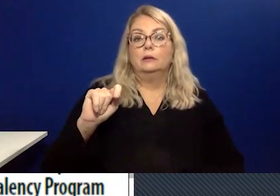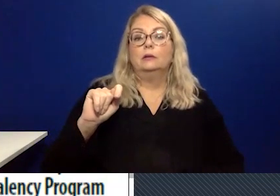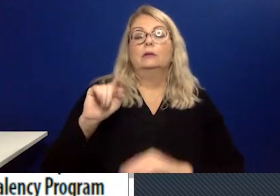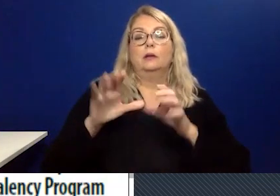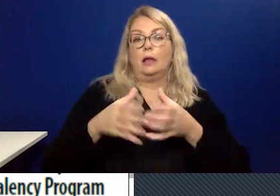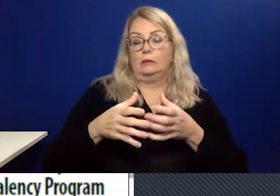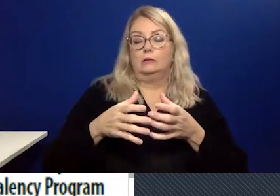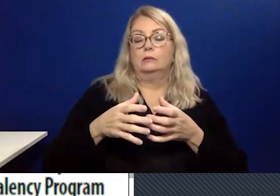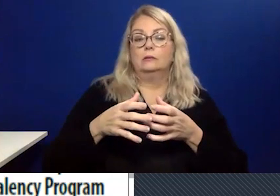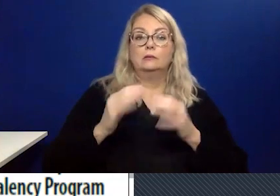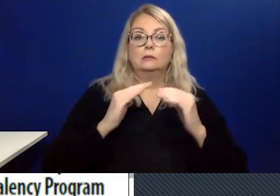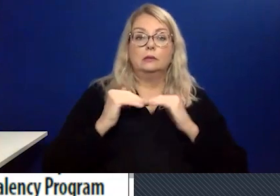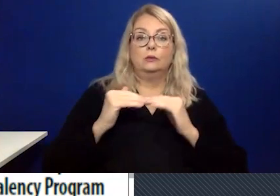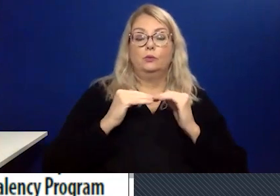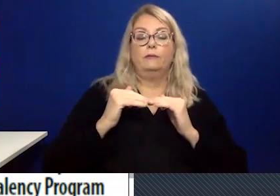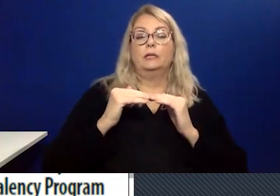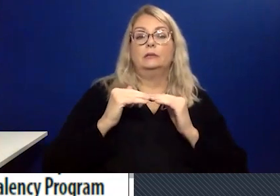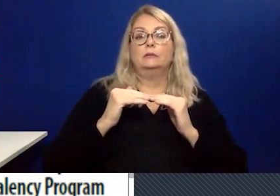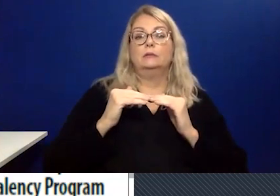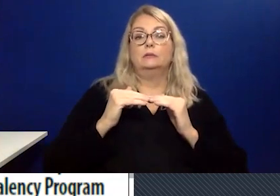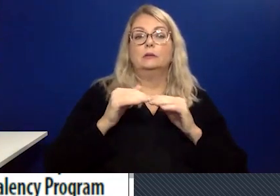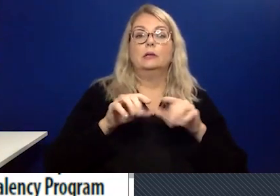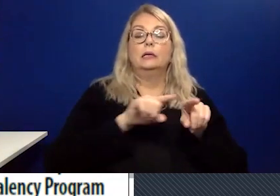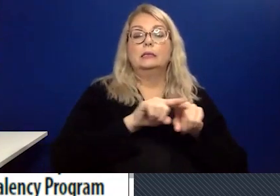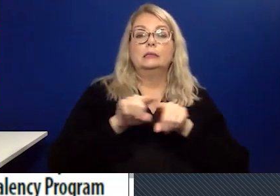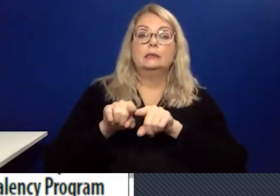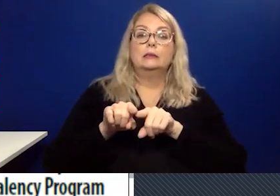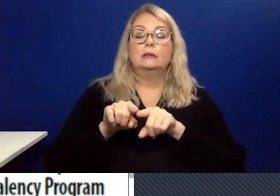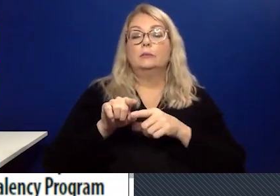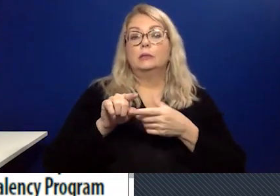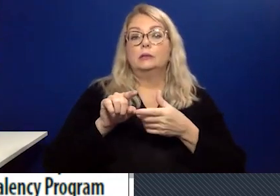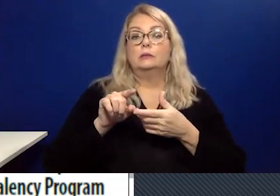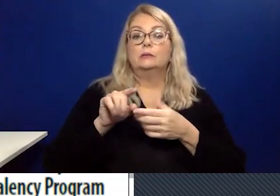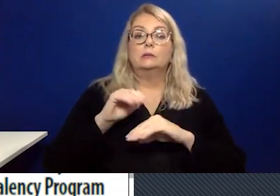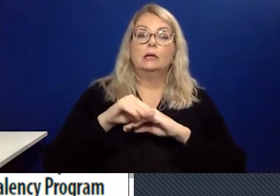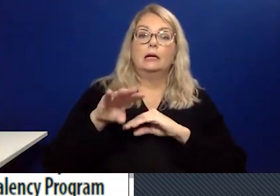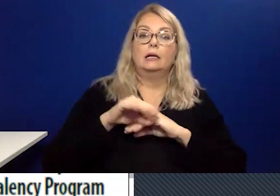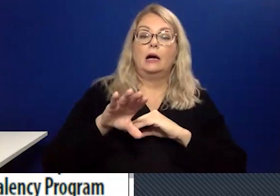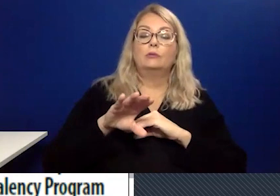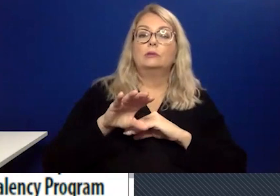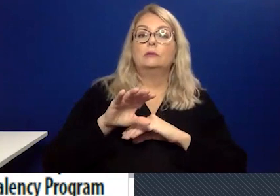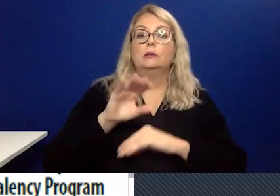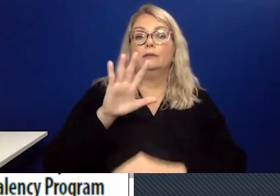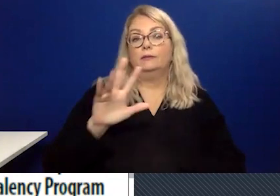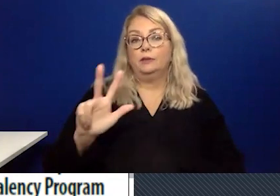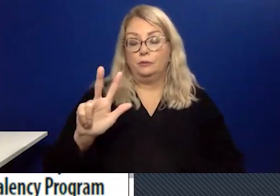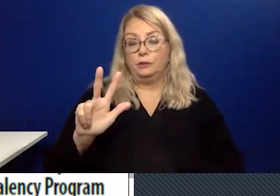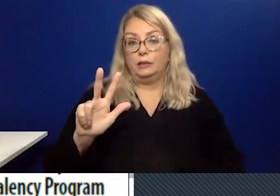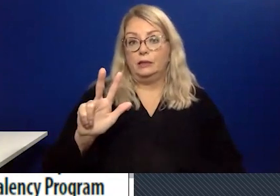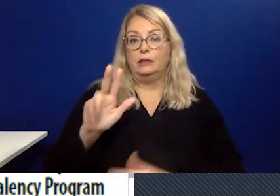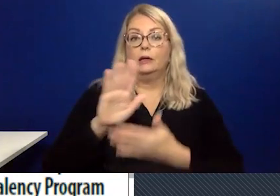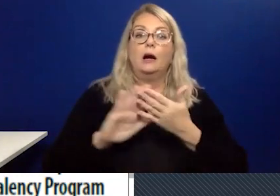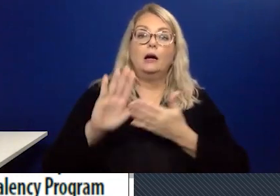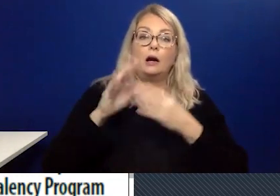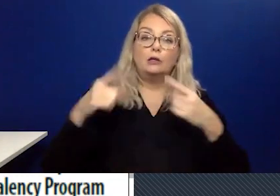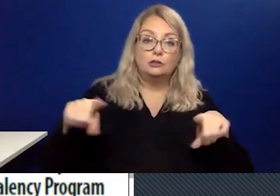course, equivalent course. That is the same as what you would know of as our Counseling 53, which is college success. So